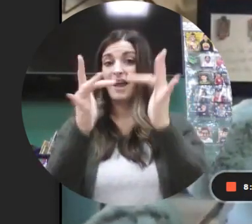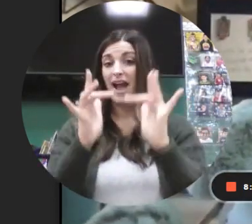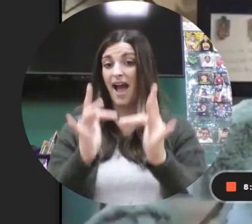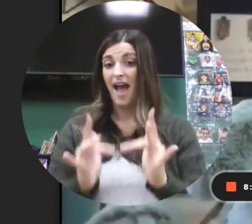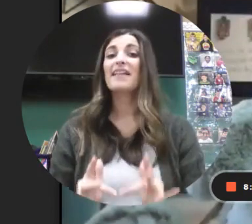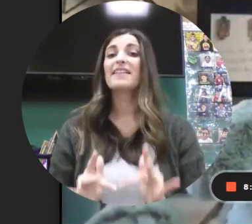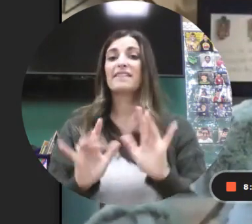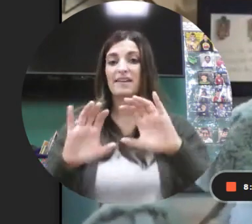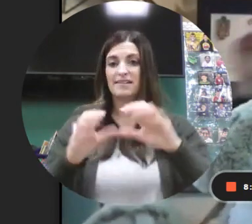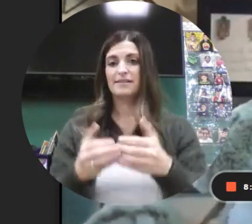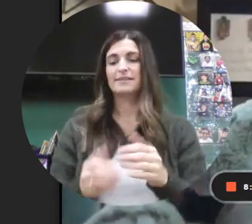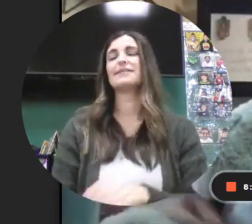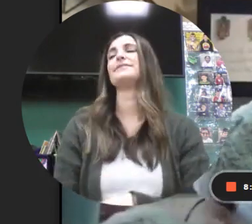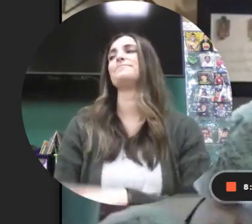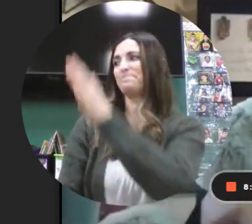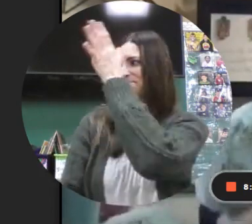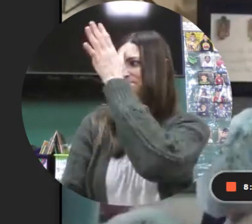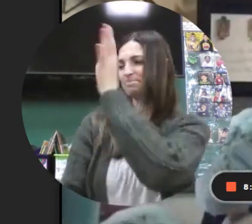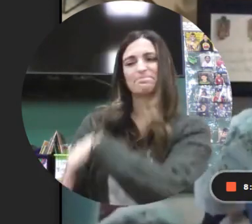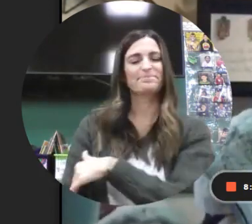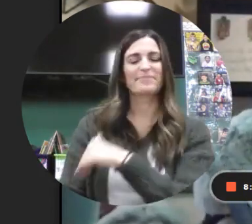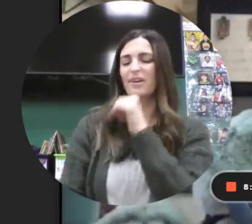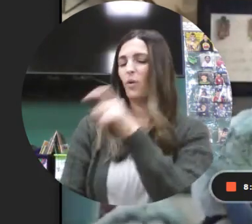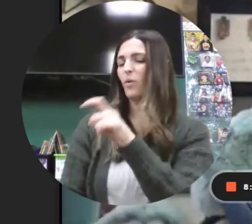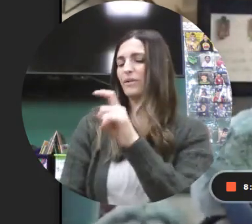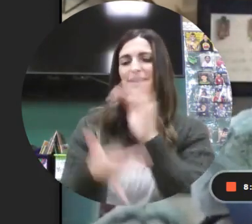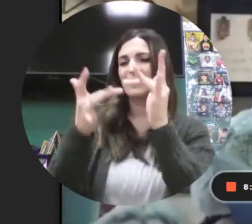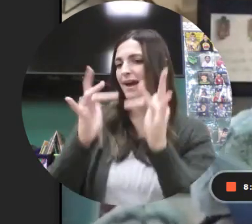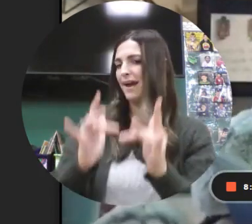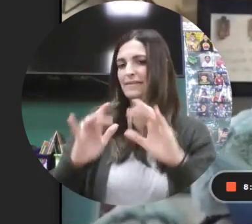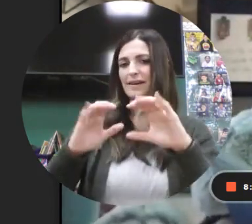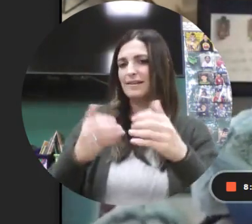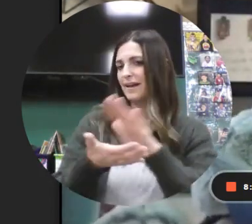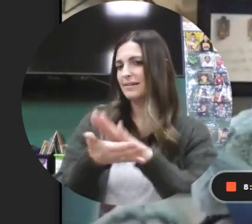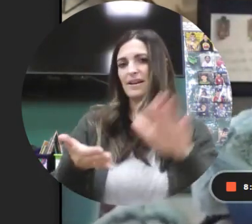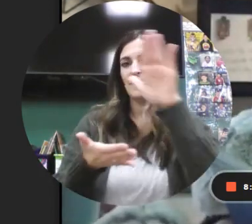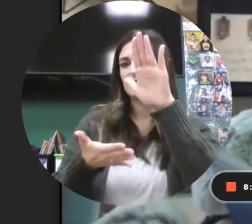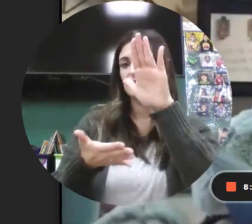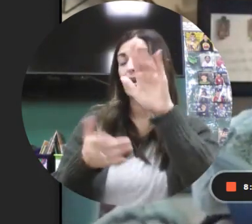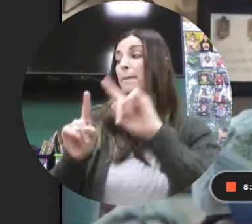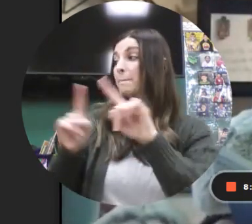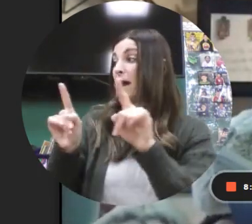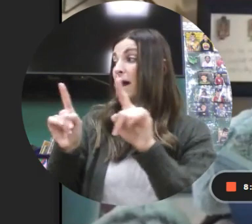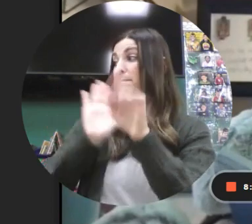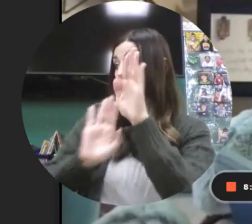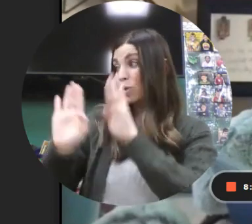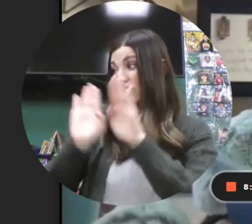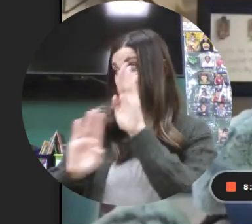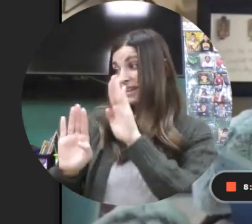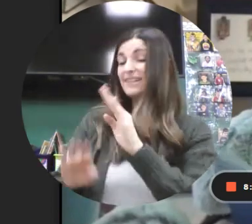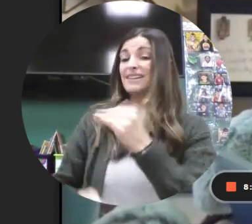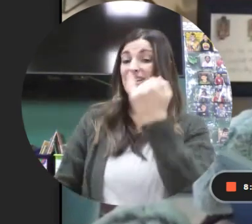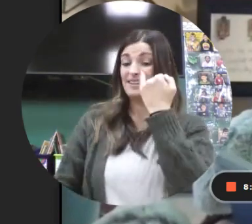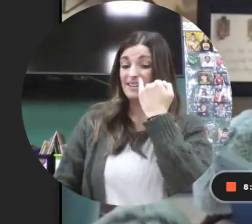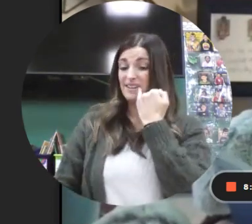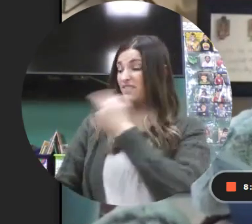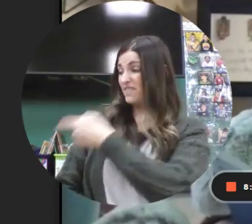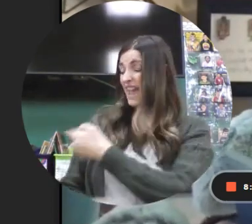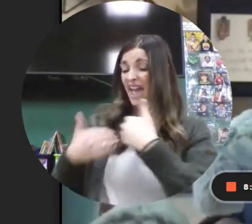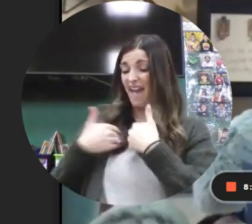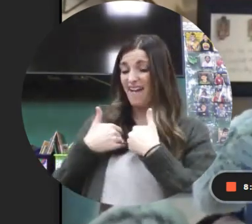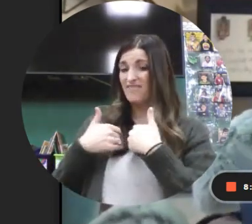Dad cracked a smile. You don't need to do that. But here's what I'm worried about, Em. It's harder to give up something the longer you've had